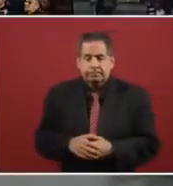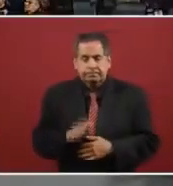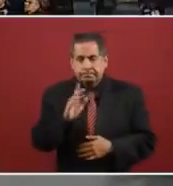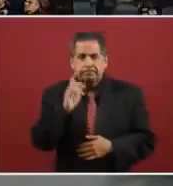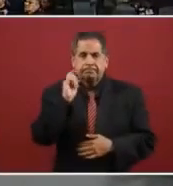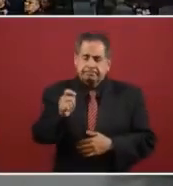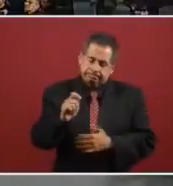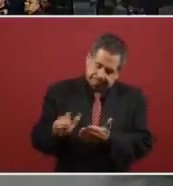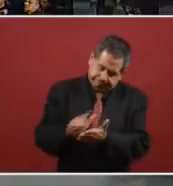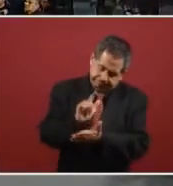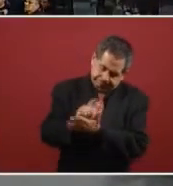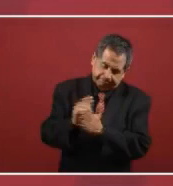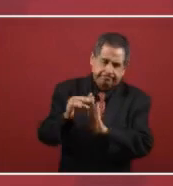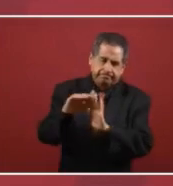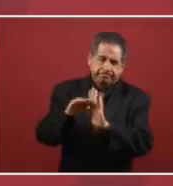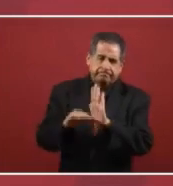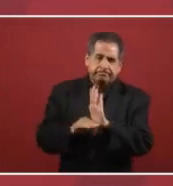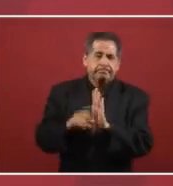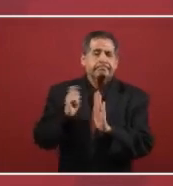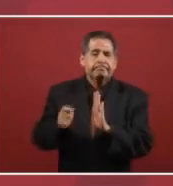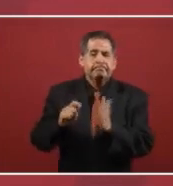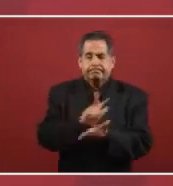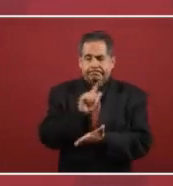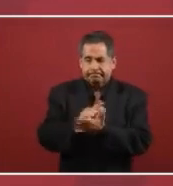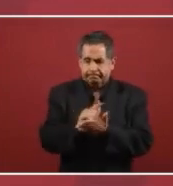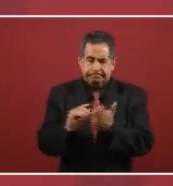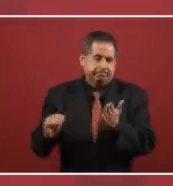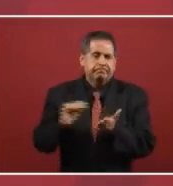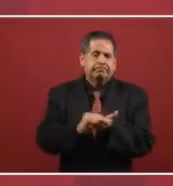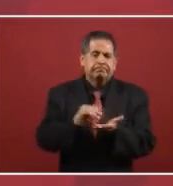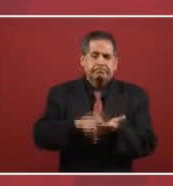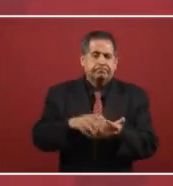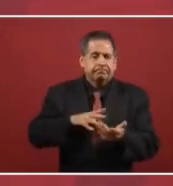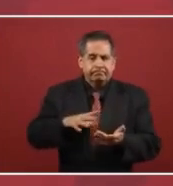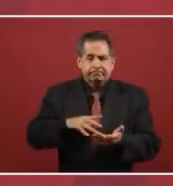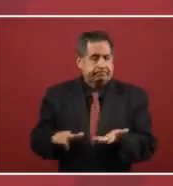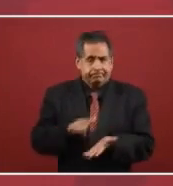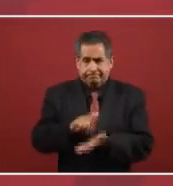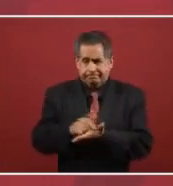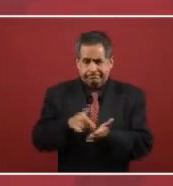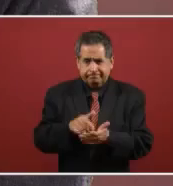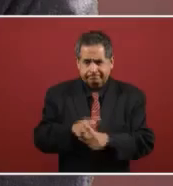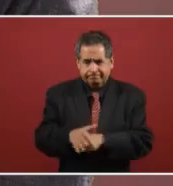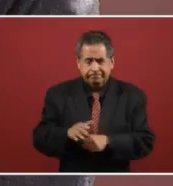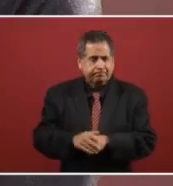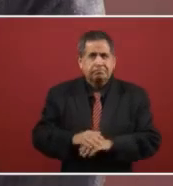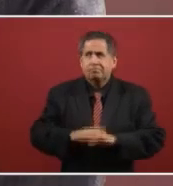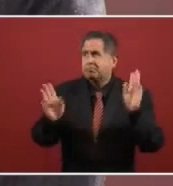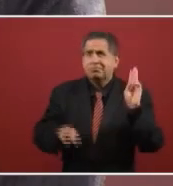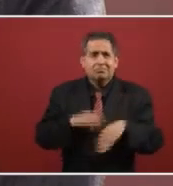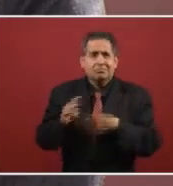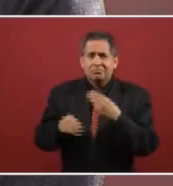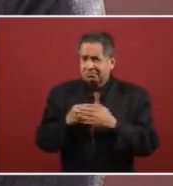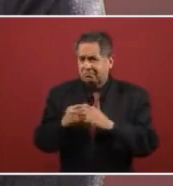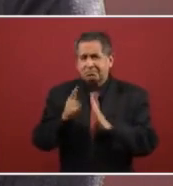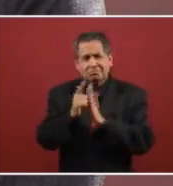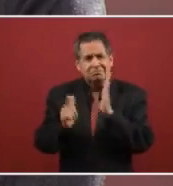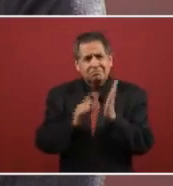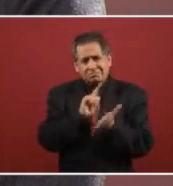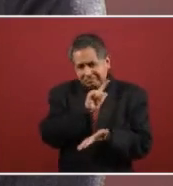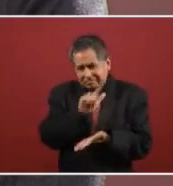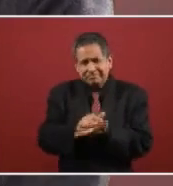legal. Está en nuestras leyes. It's within our laws, Está en las leyes de cualquier país del mundo. and it's in the laws of